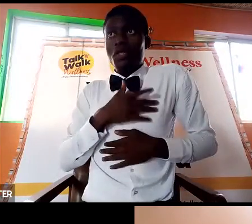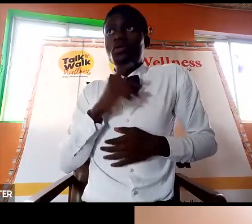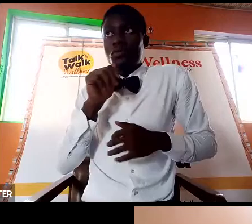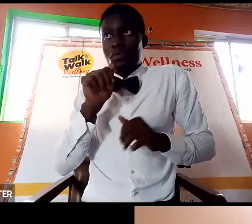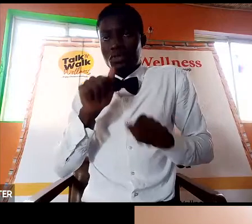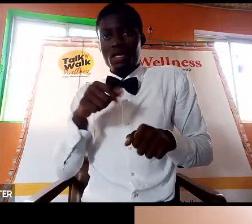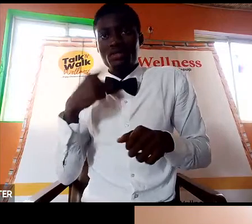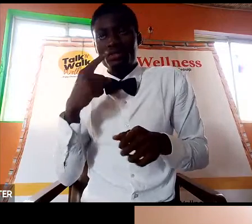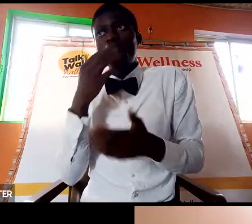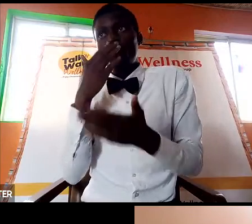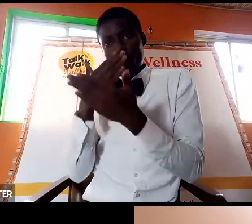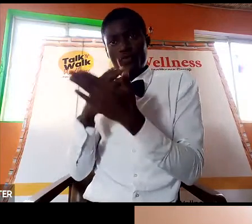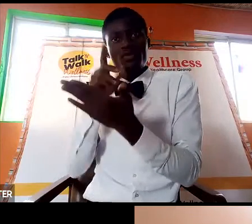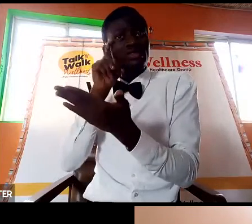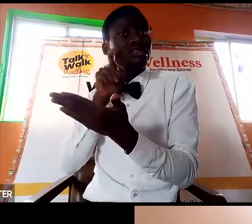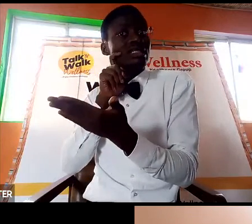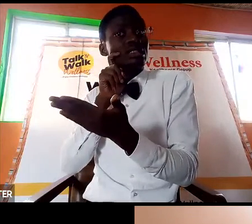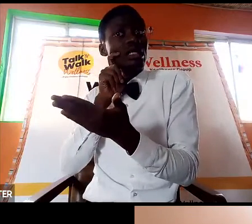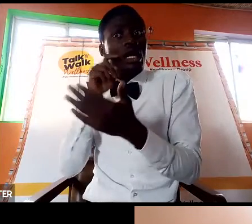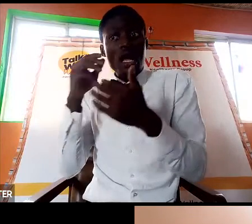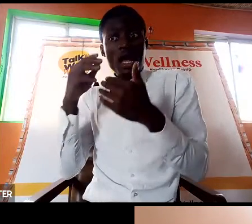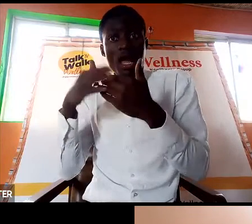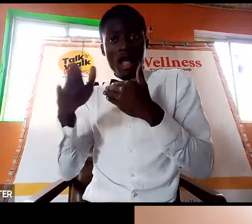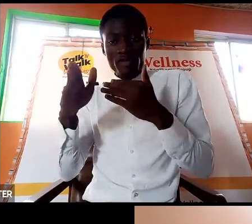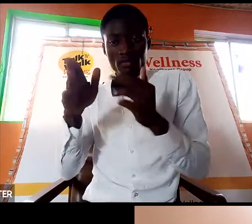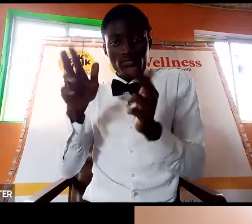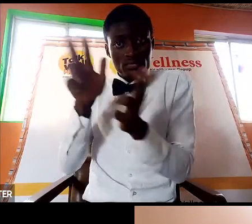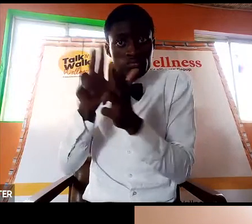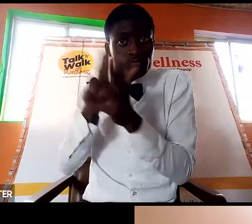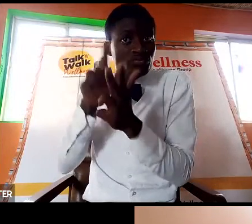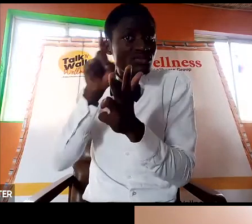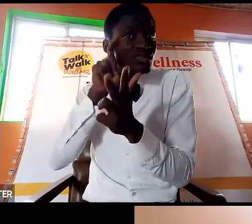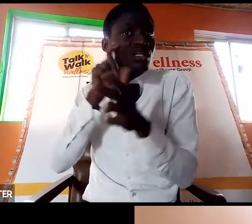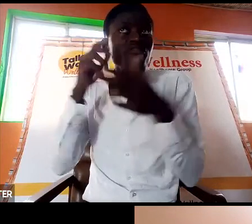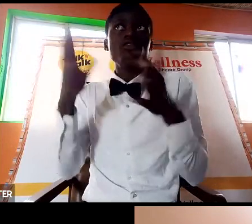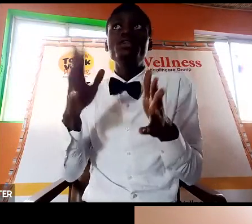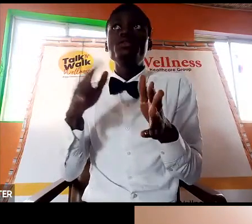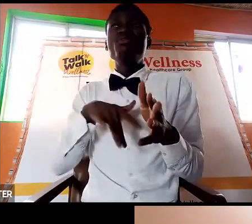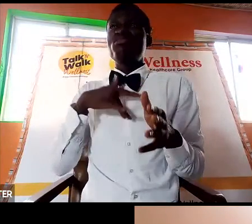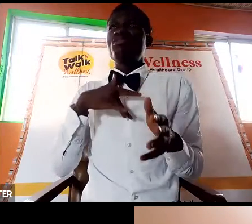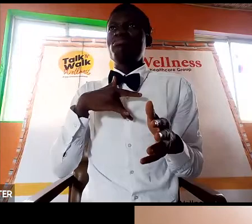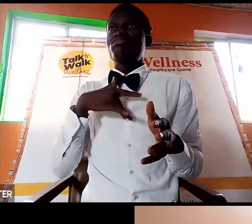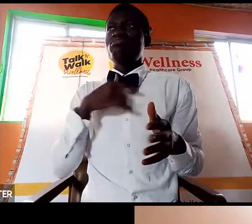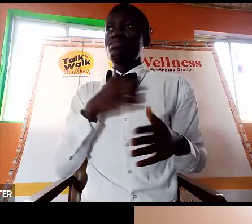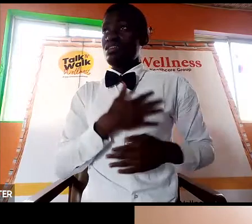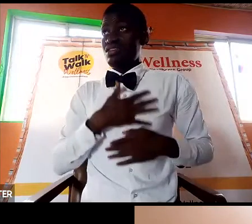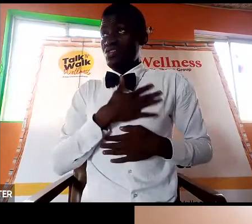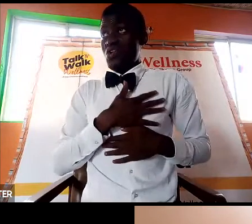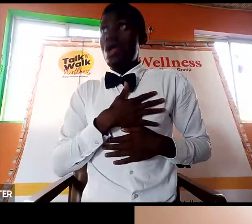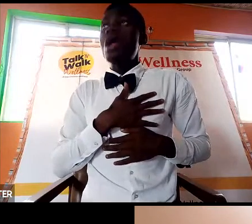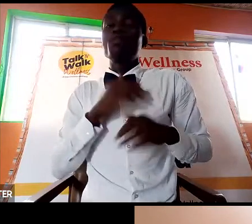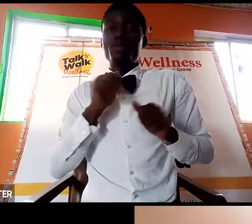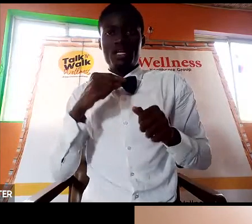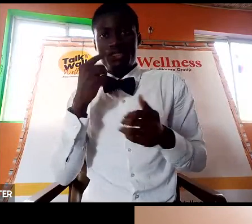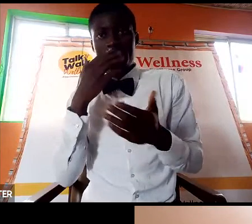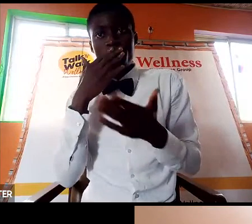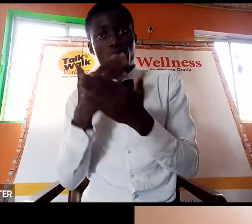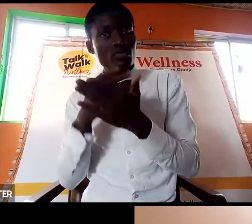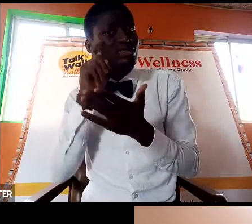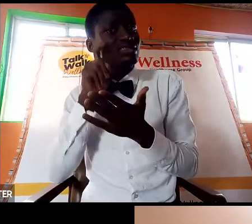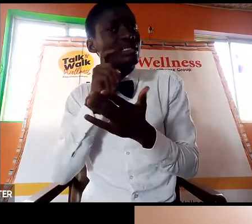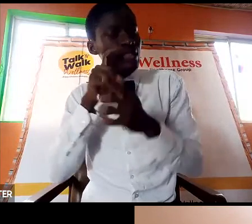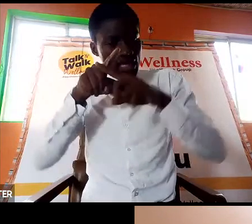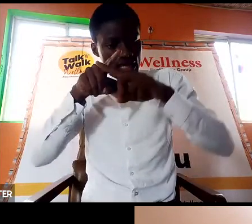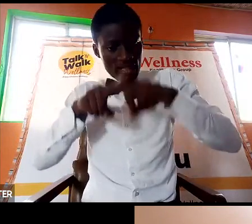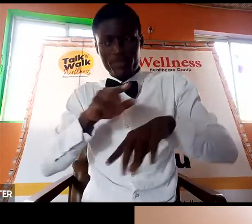That is what is defined as good sex. It's not what a friend, it's not what the book says. So it's innate. It has to do with you. You cannot